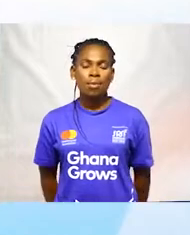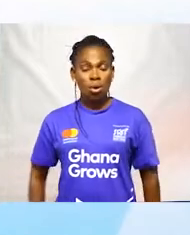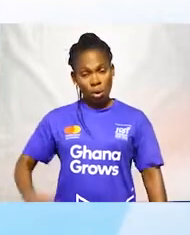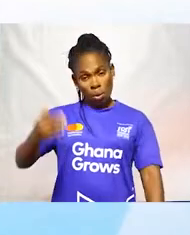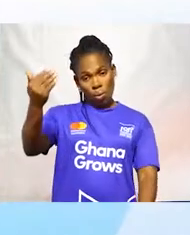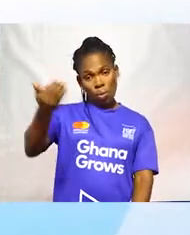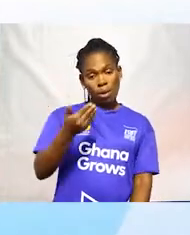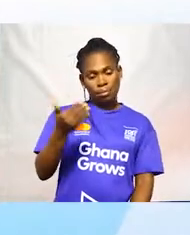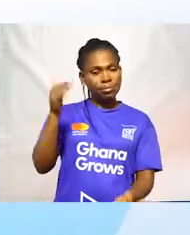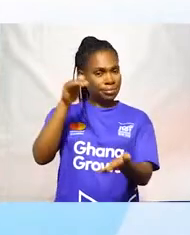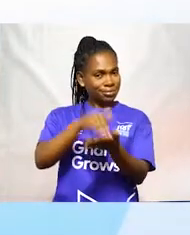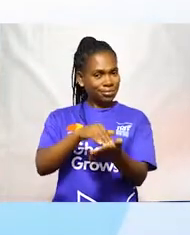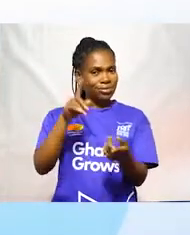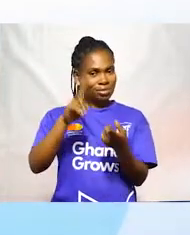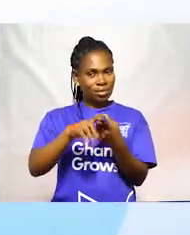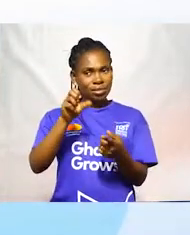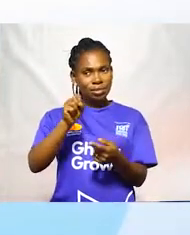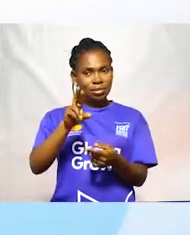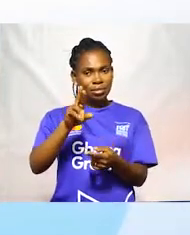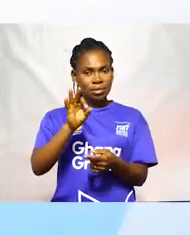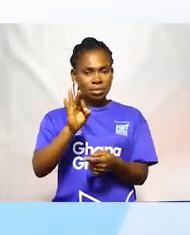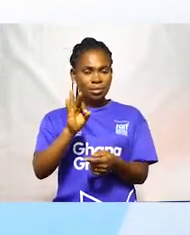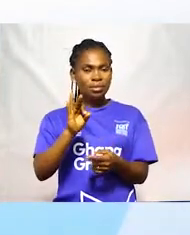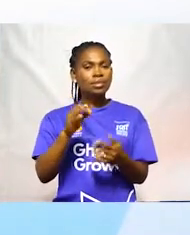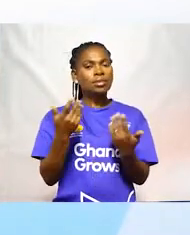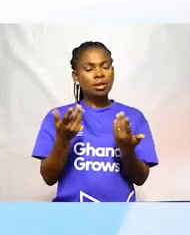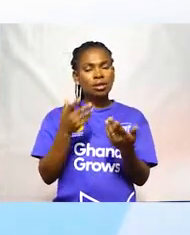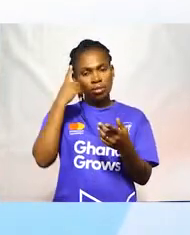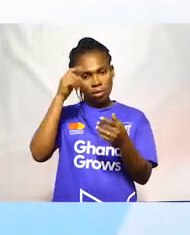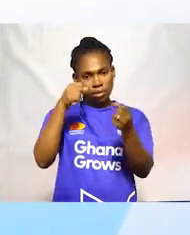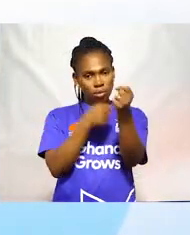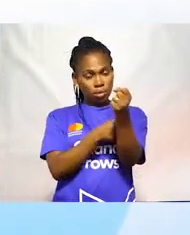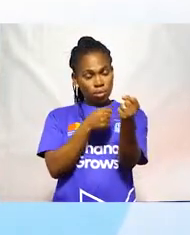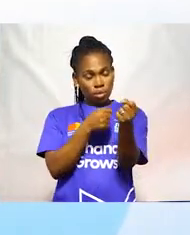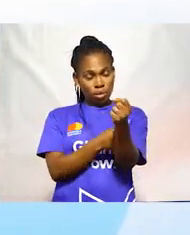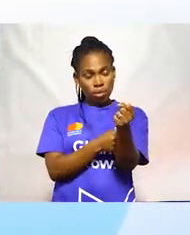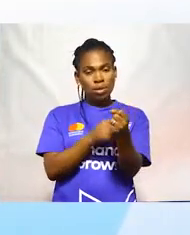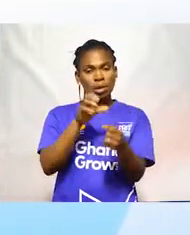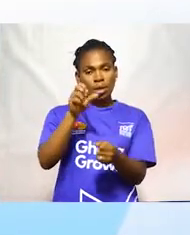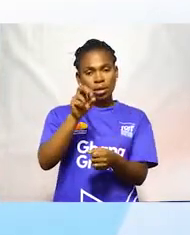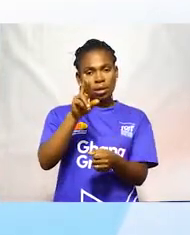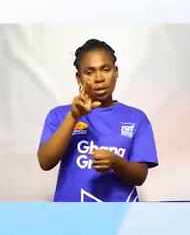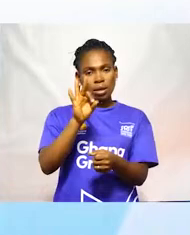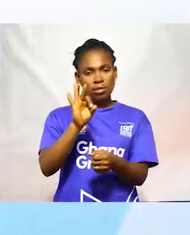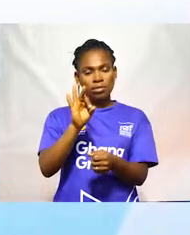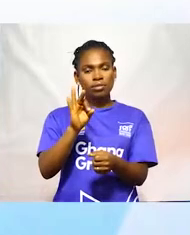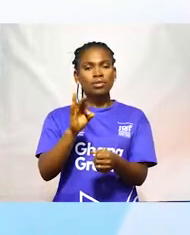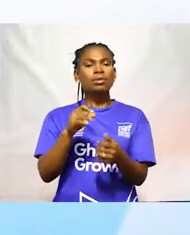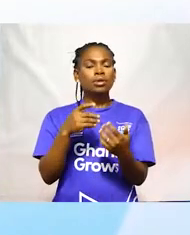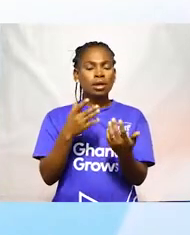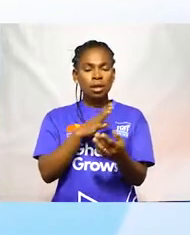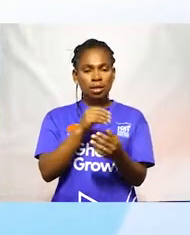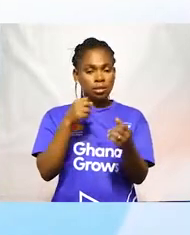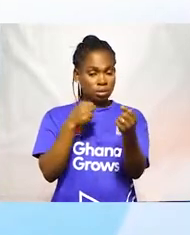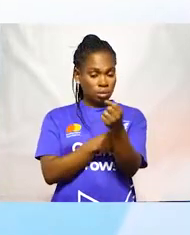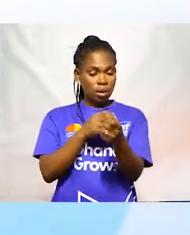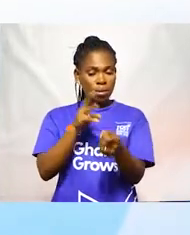Welcome back to Springboard, your virtual university, brought to you by the Springboard Roshan Foundation and proudly sponsored